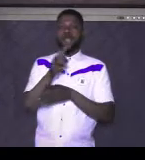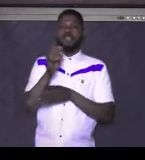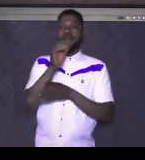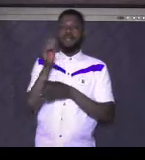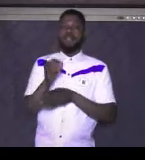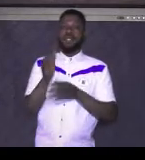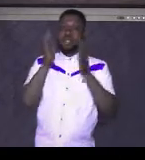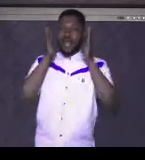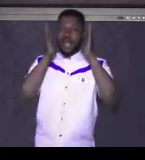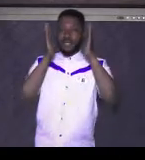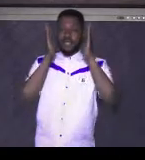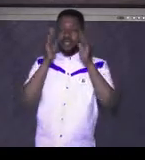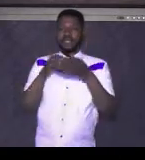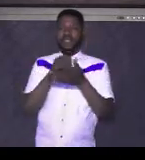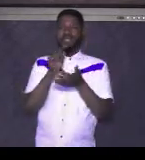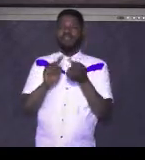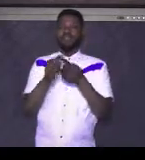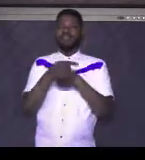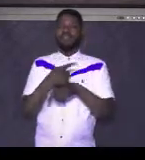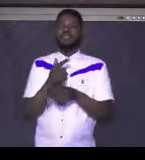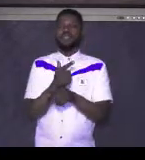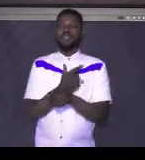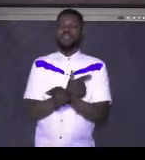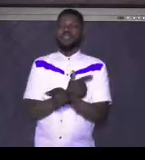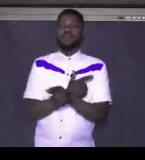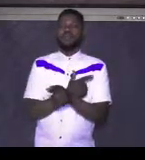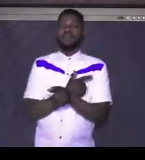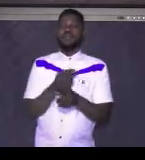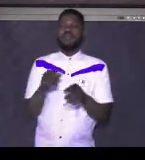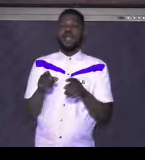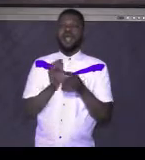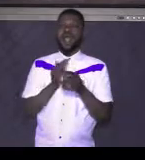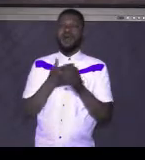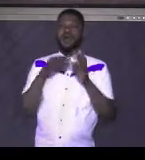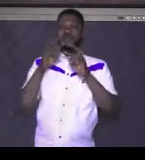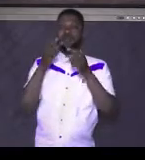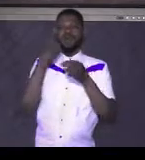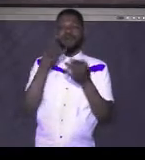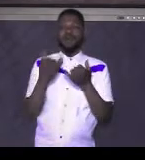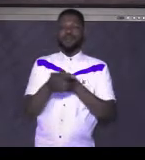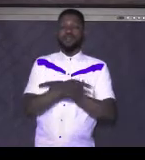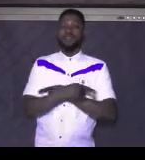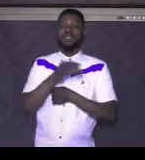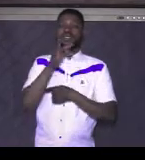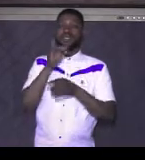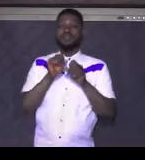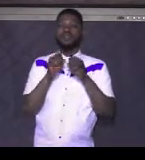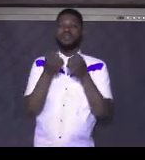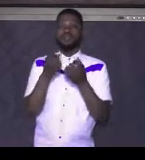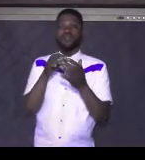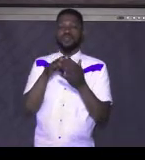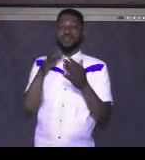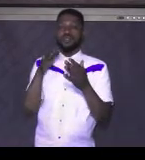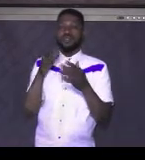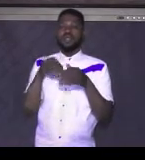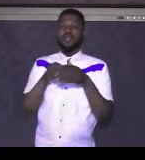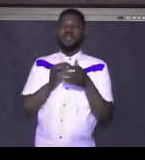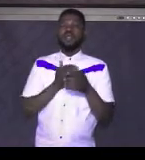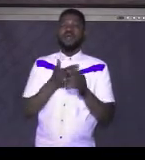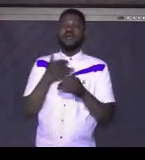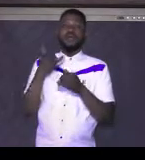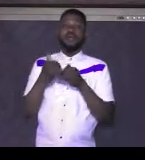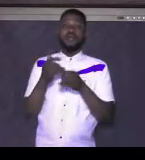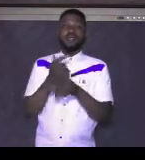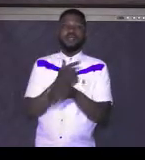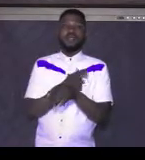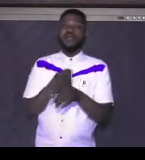give me 100% attention in today's lesson. Our subject for today is social studies.